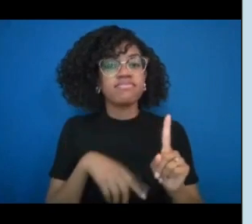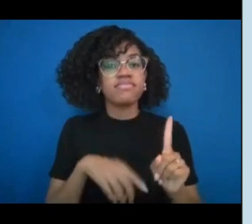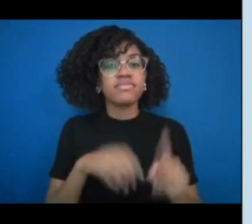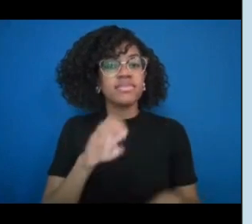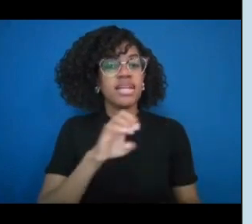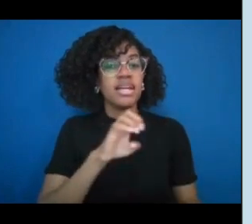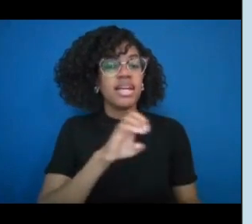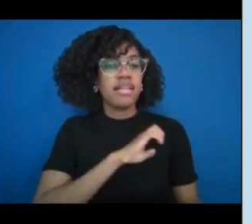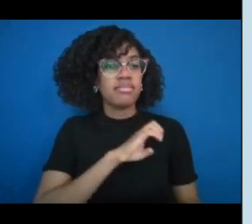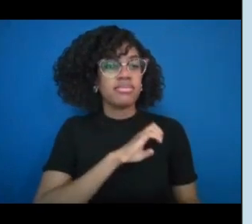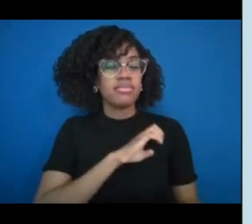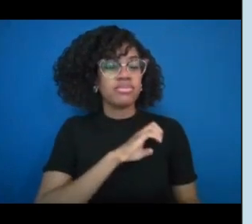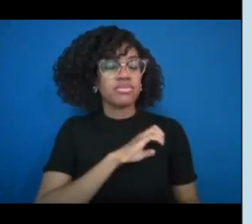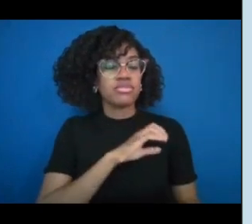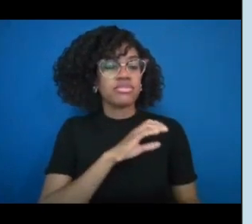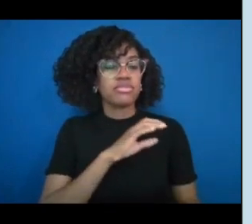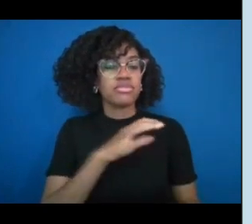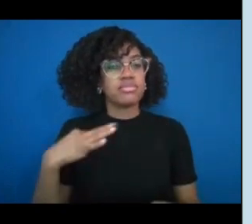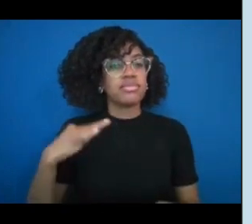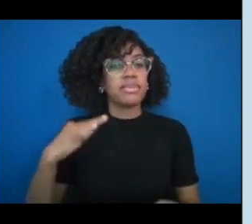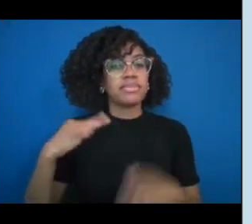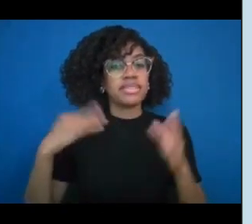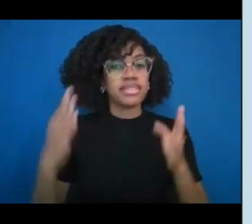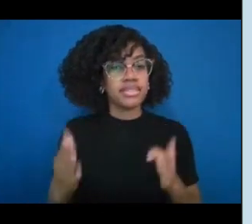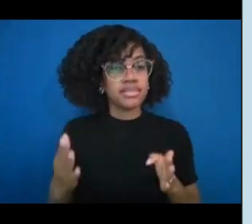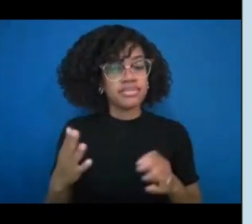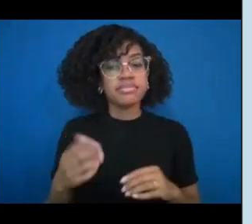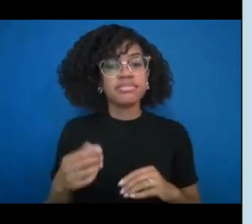applicant could be any